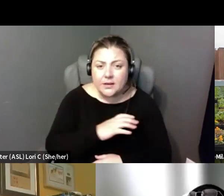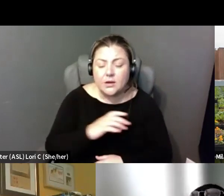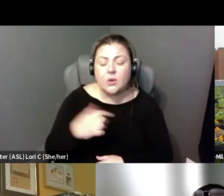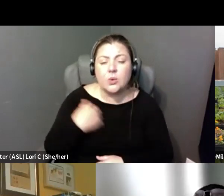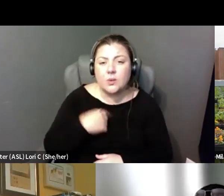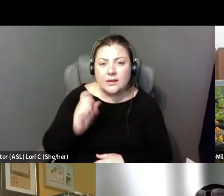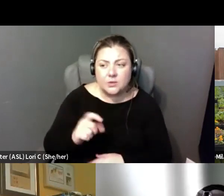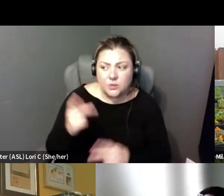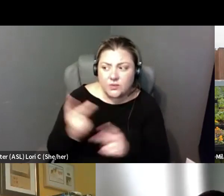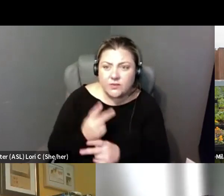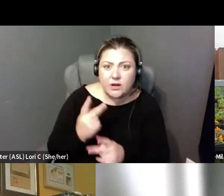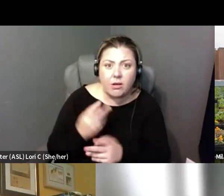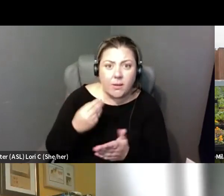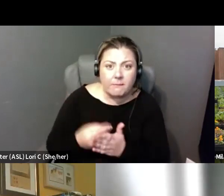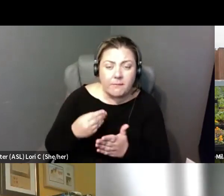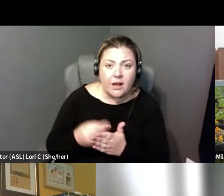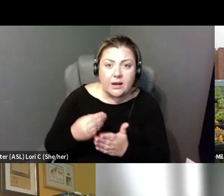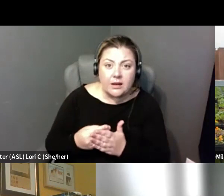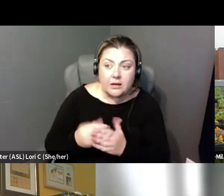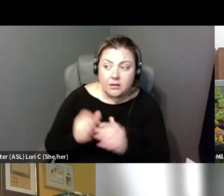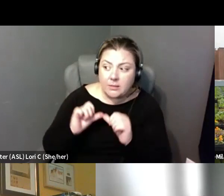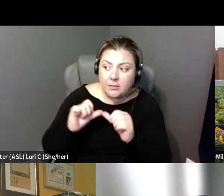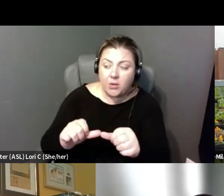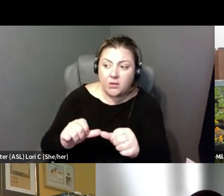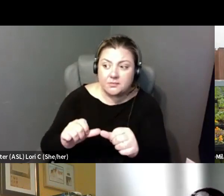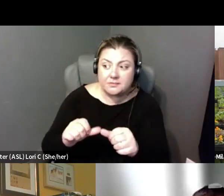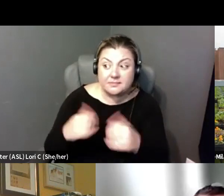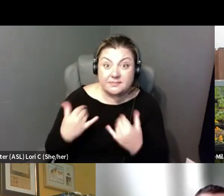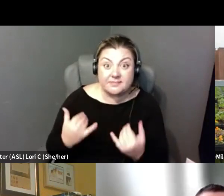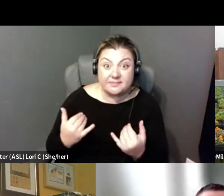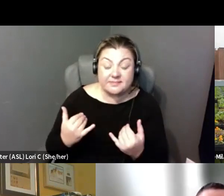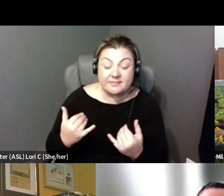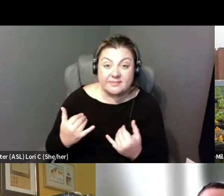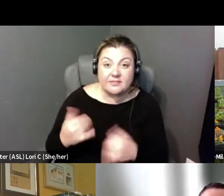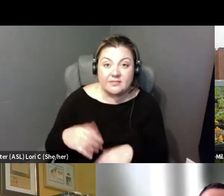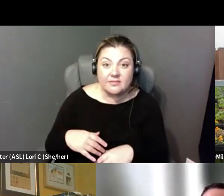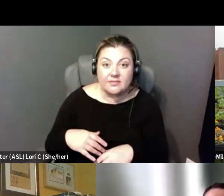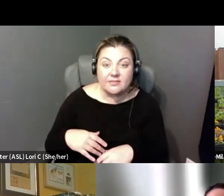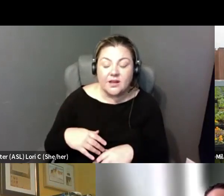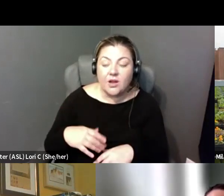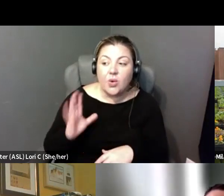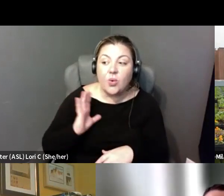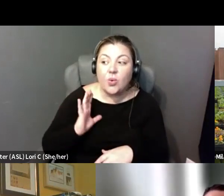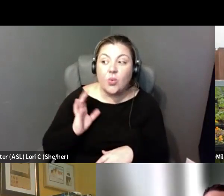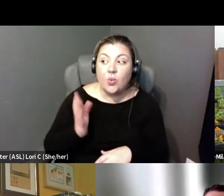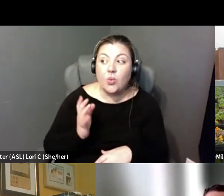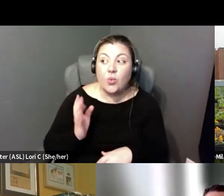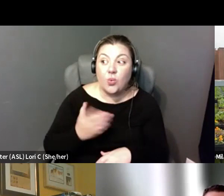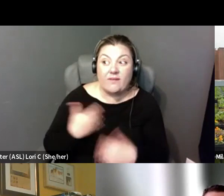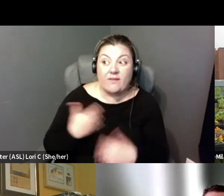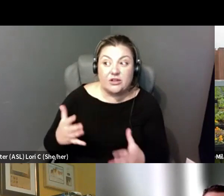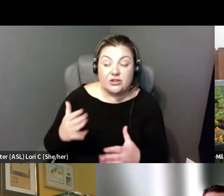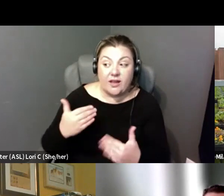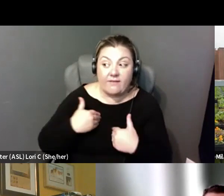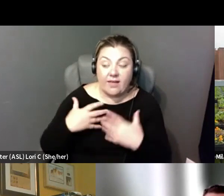pretty quickly, and we've certainly got healthcare sitting at the table, and so anticipate we're going to be asking